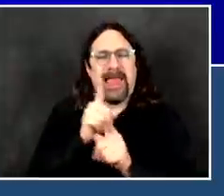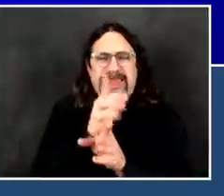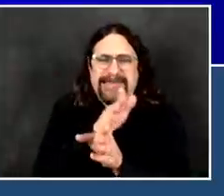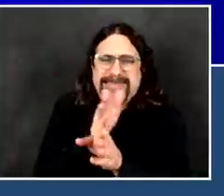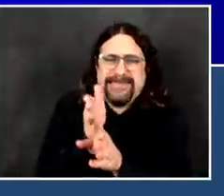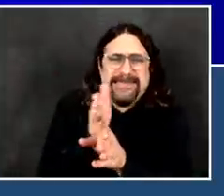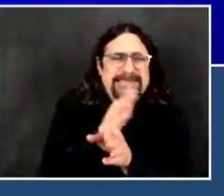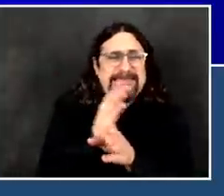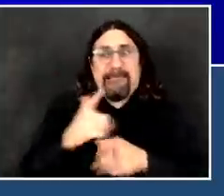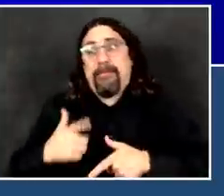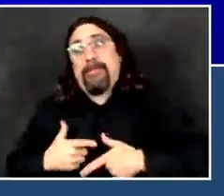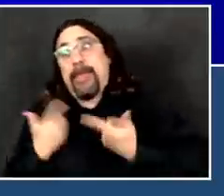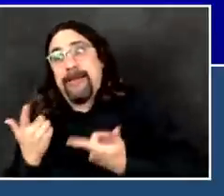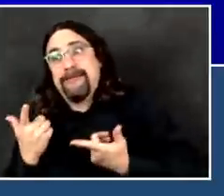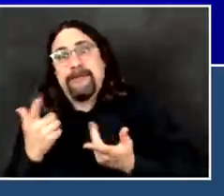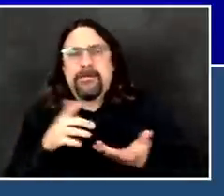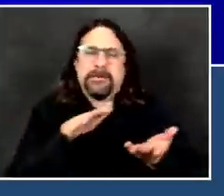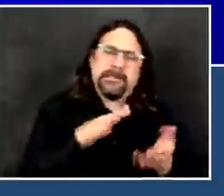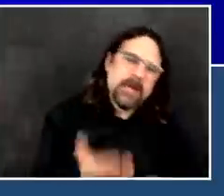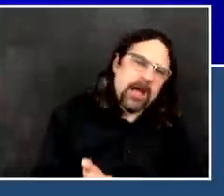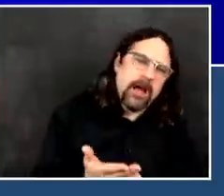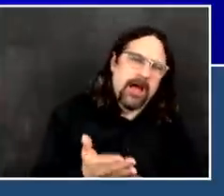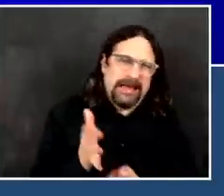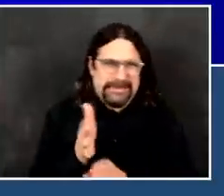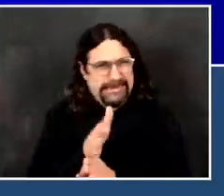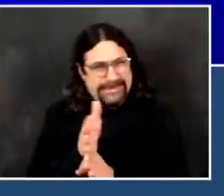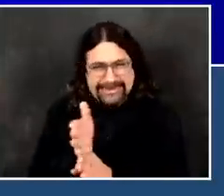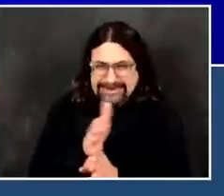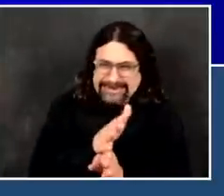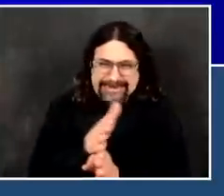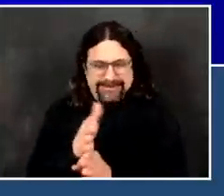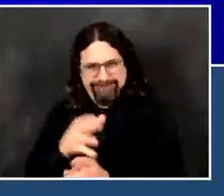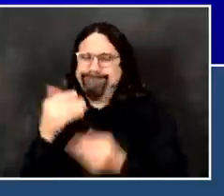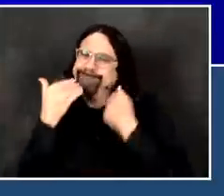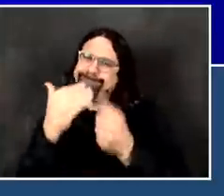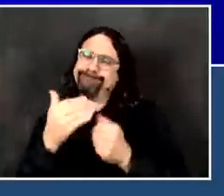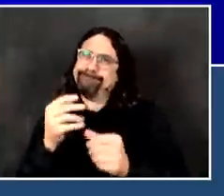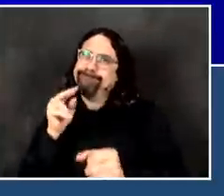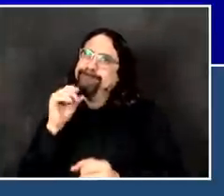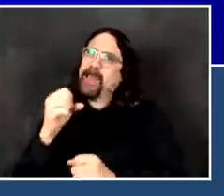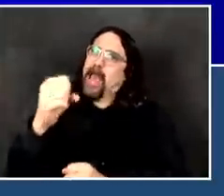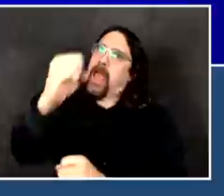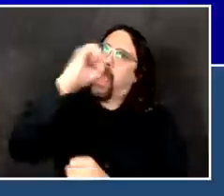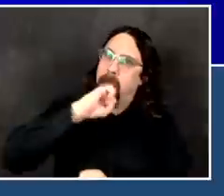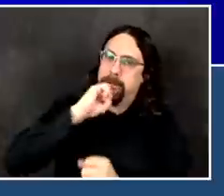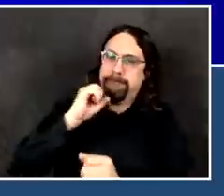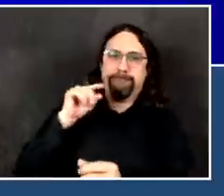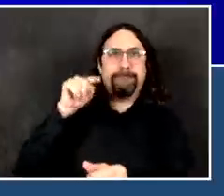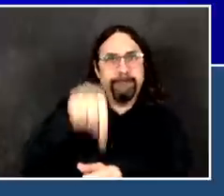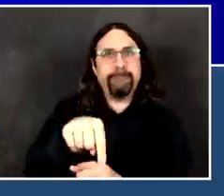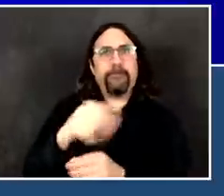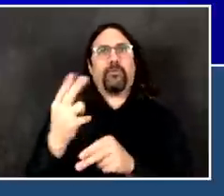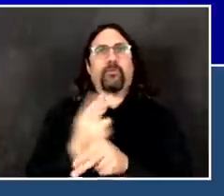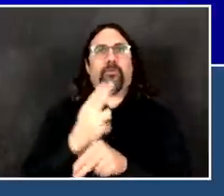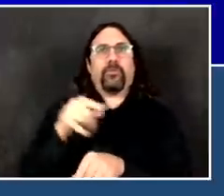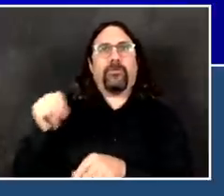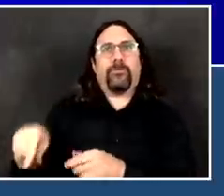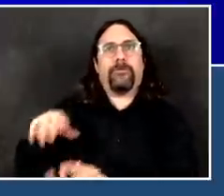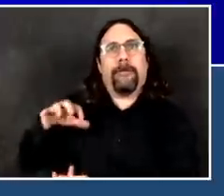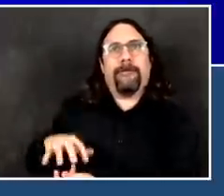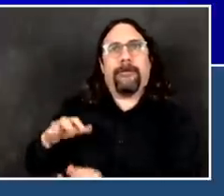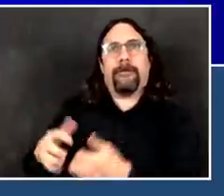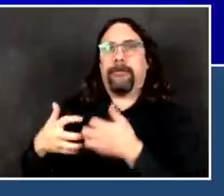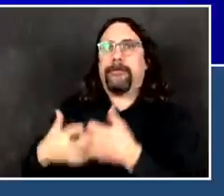patient alive who might need a more elaborate kind of help from a full-service ventilator. They can